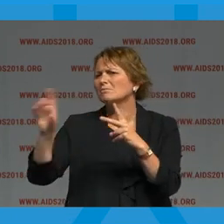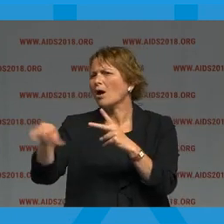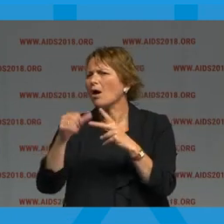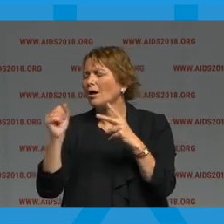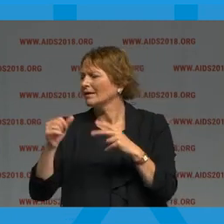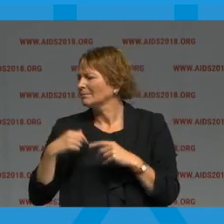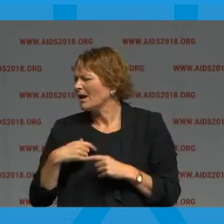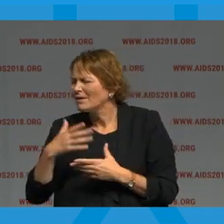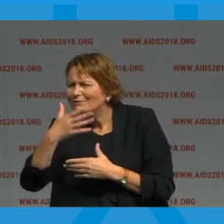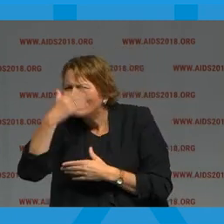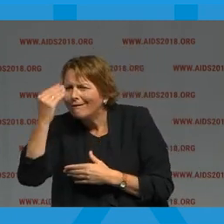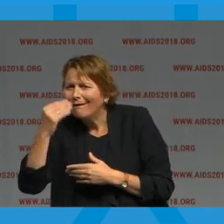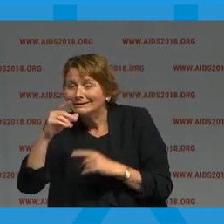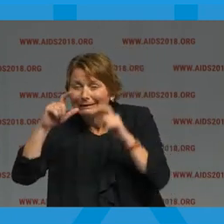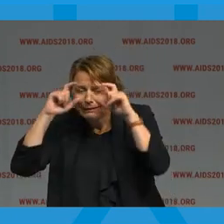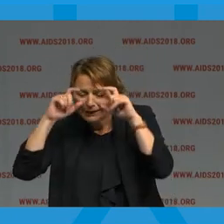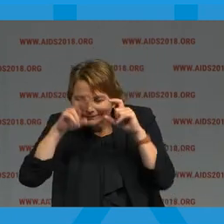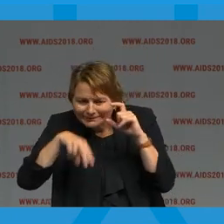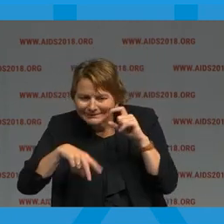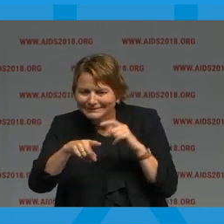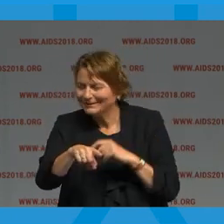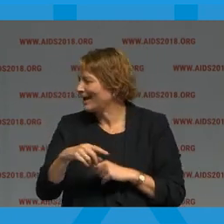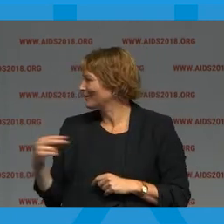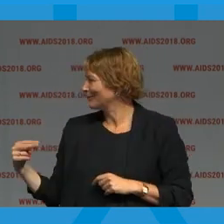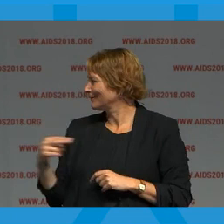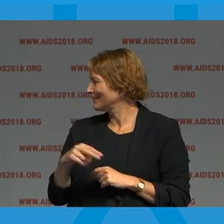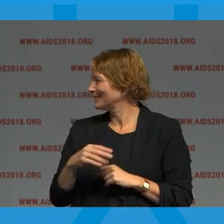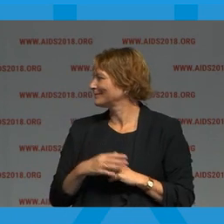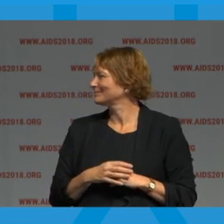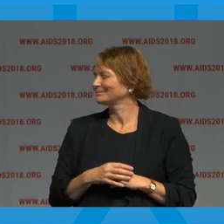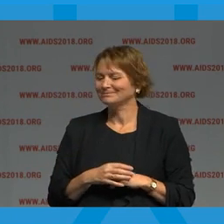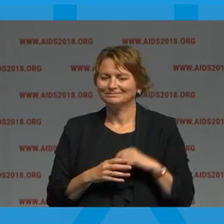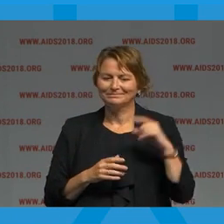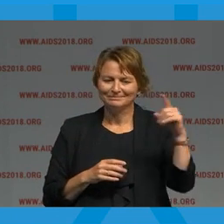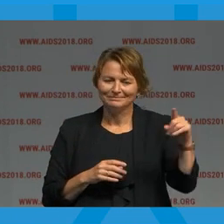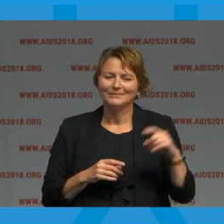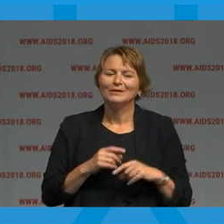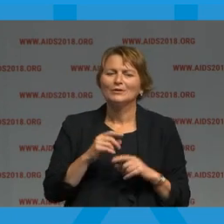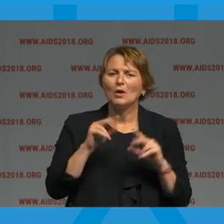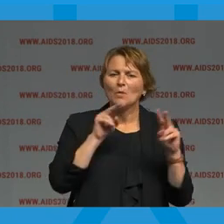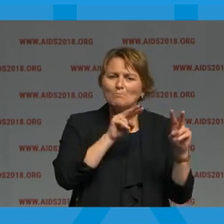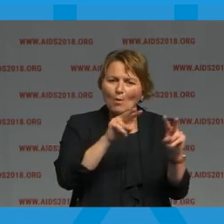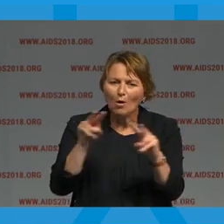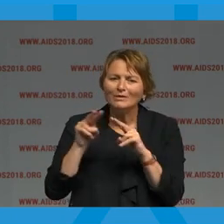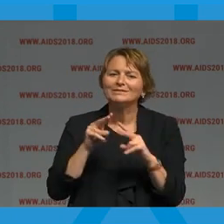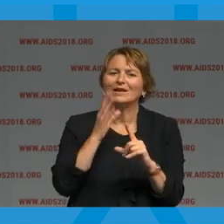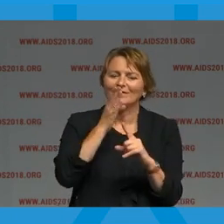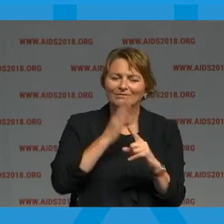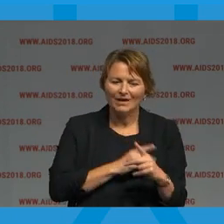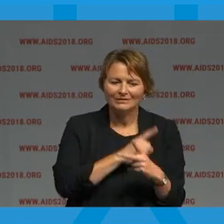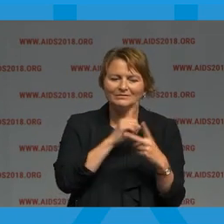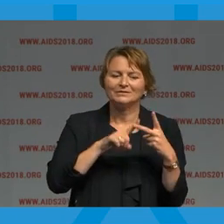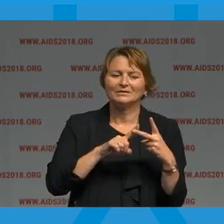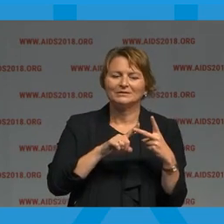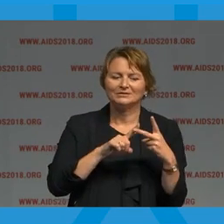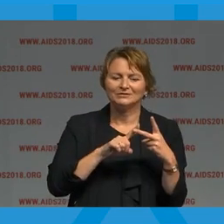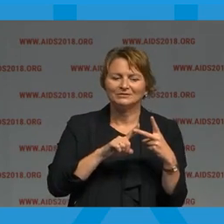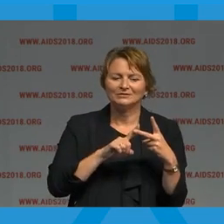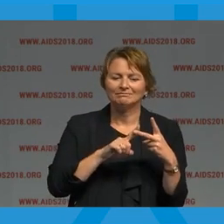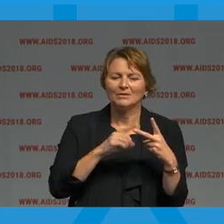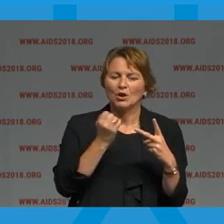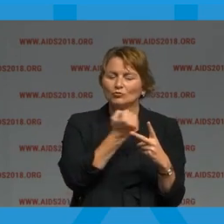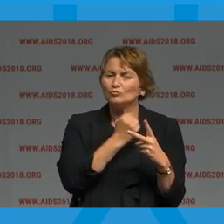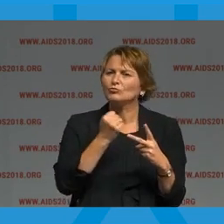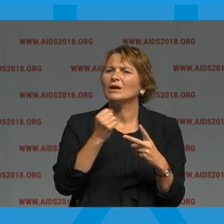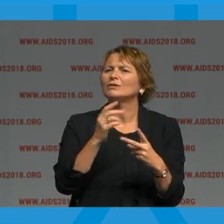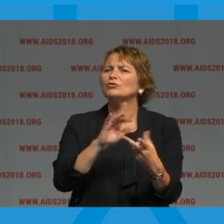my glasses, but I can tell you probably from here. Monitoring effectiveness, drug interactions, HIV drug resistance,